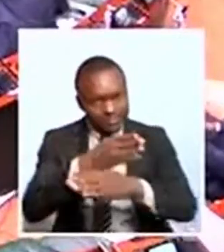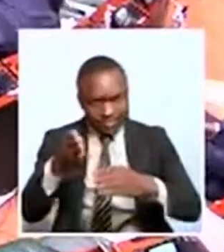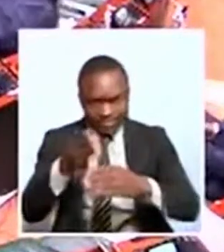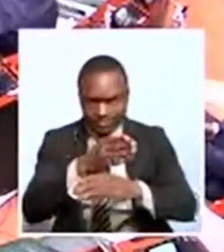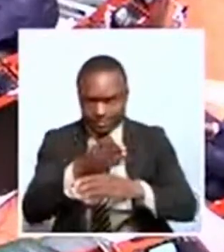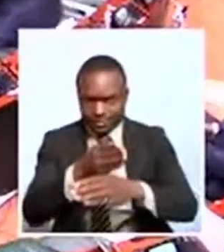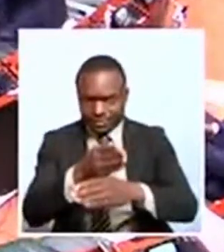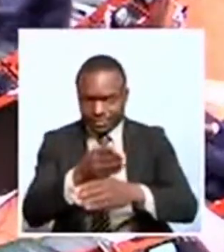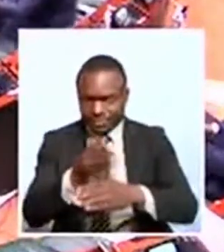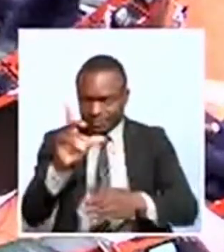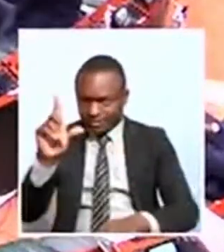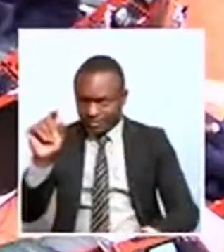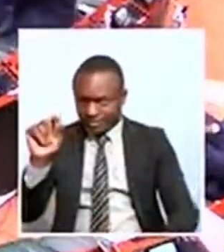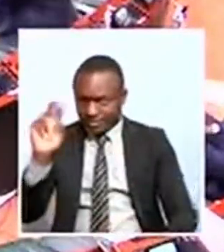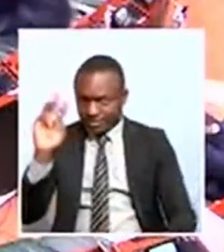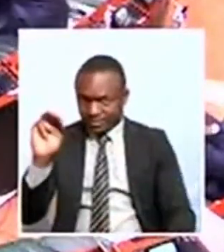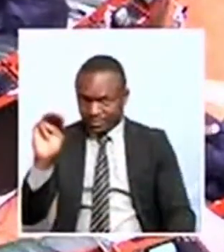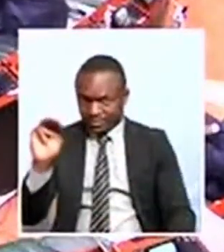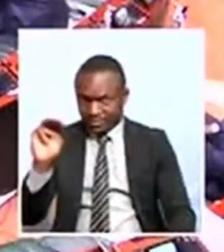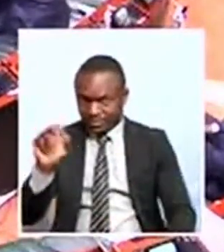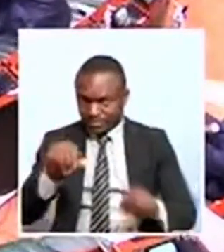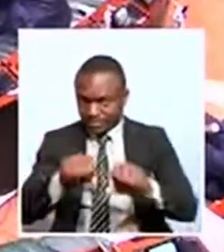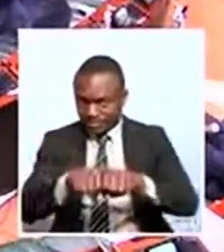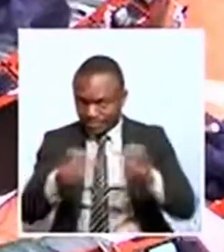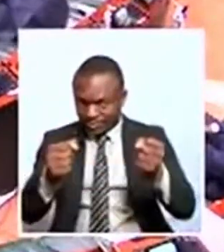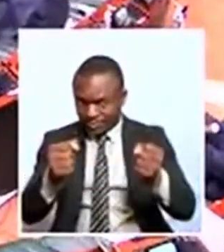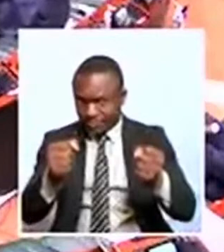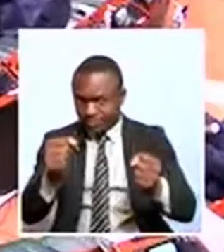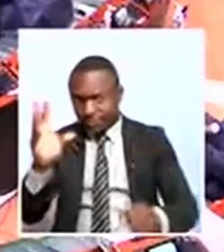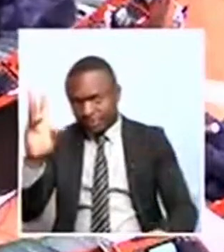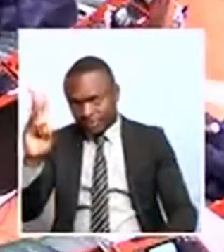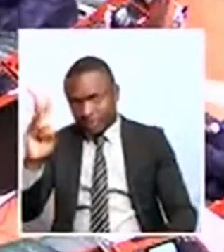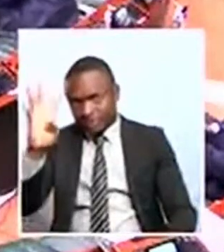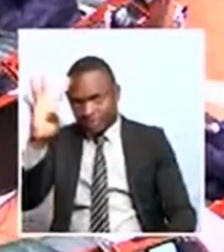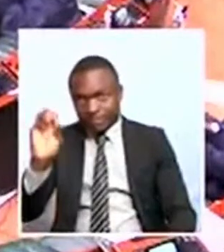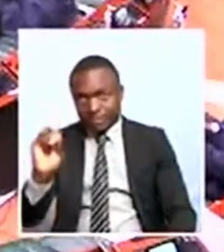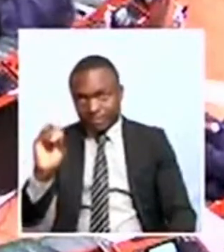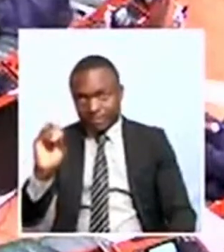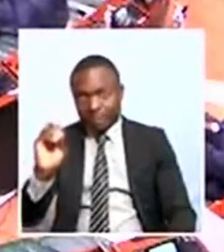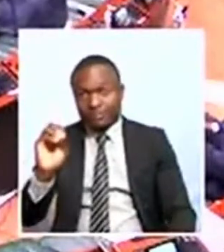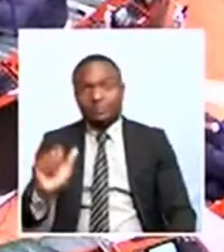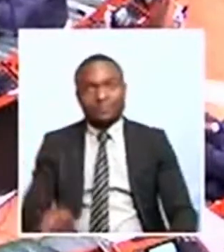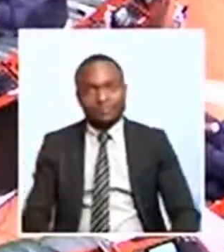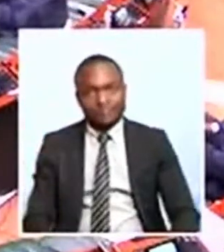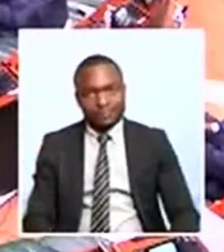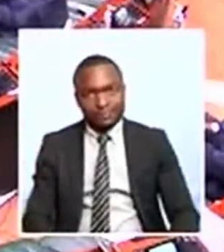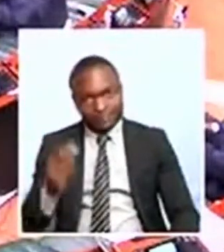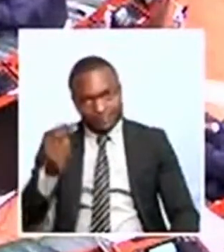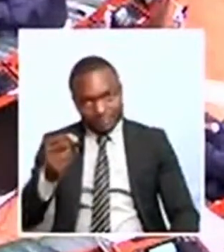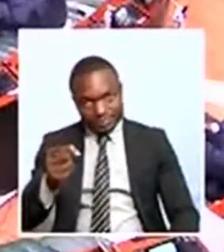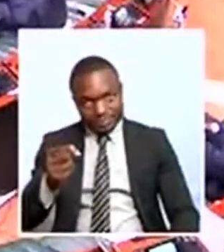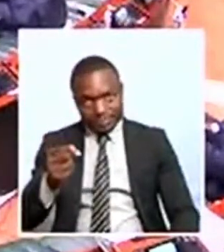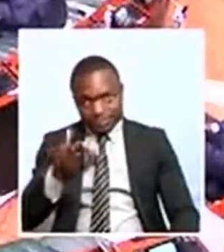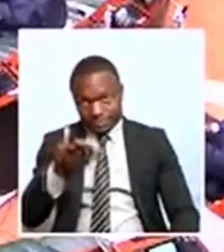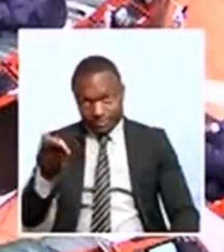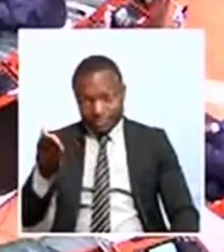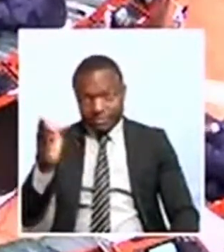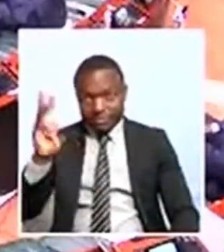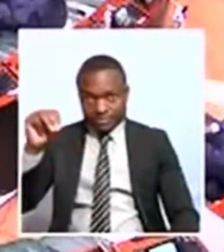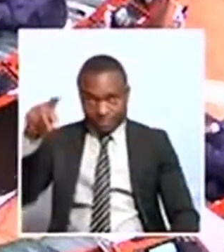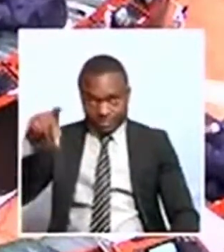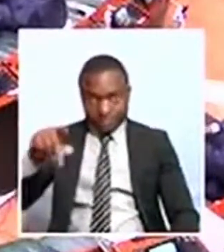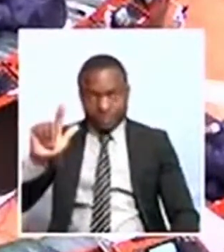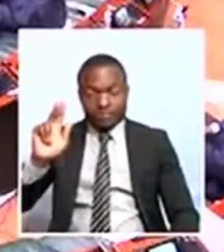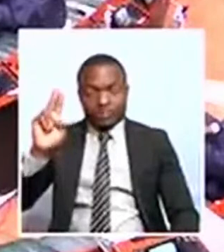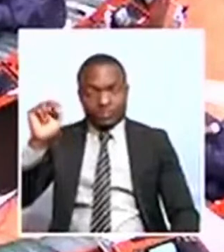For a 20 minutes health break at 16:40 hours. On the floor of the House was Luena Member of Parliament,